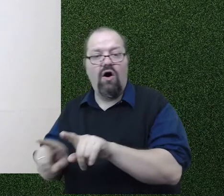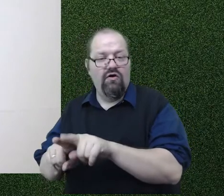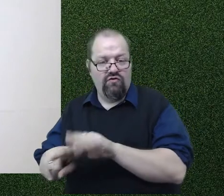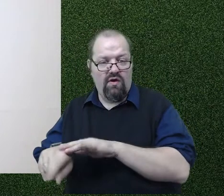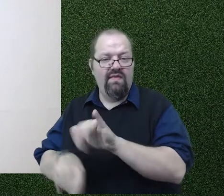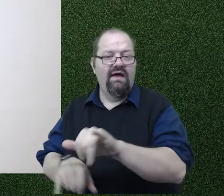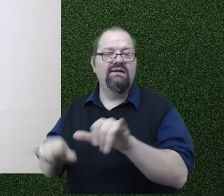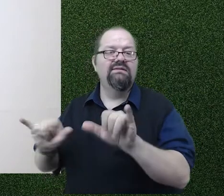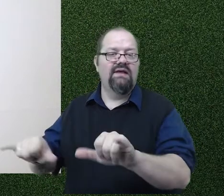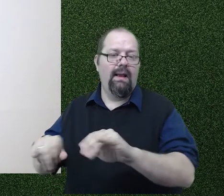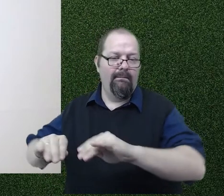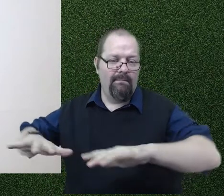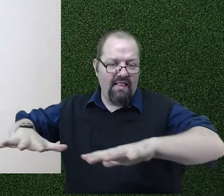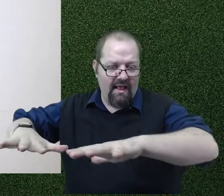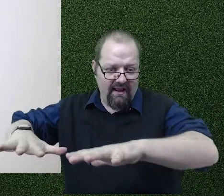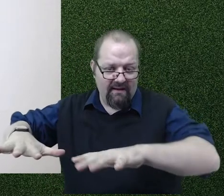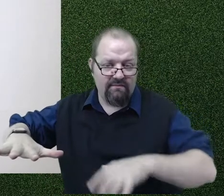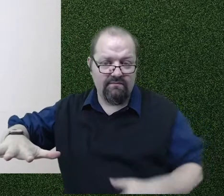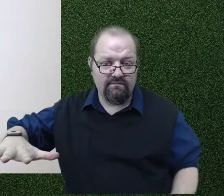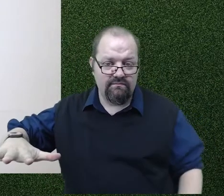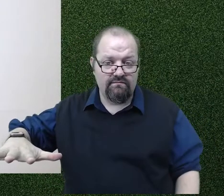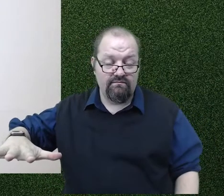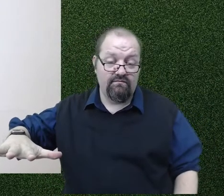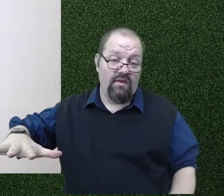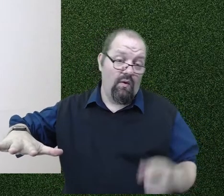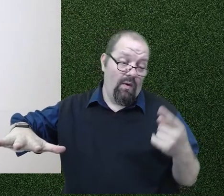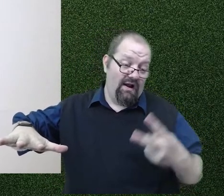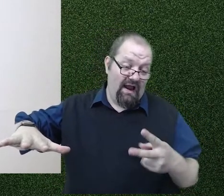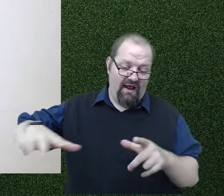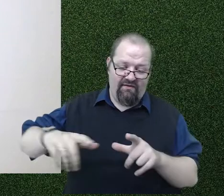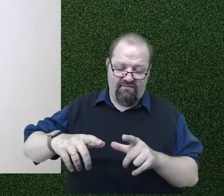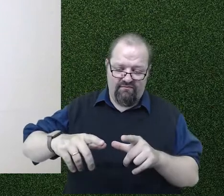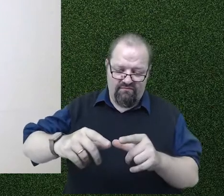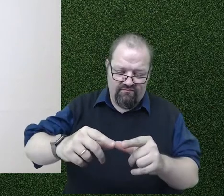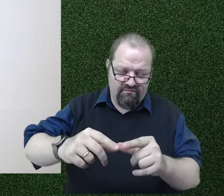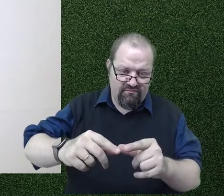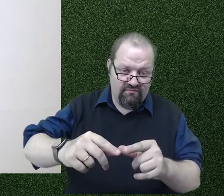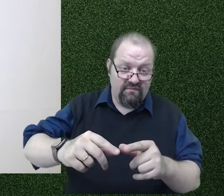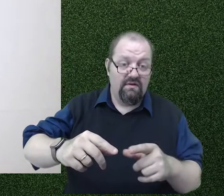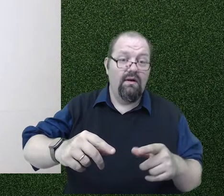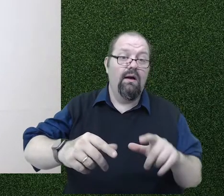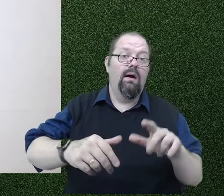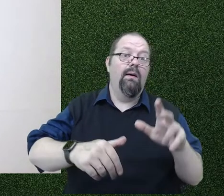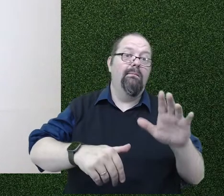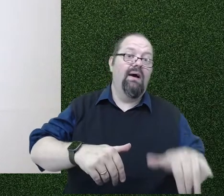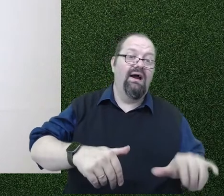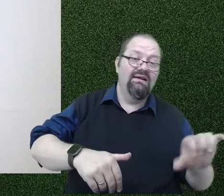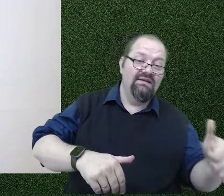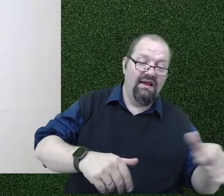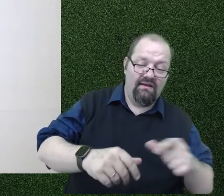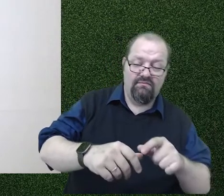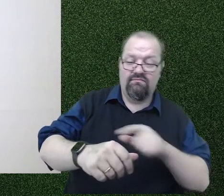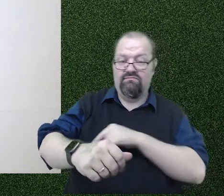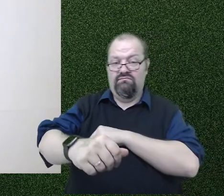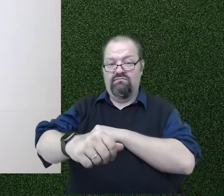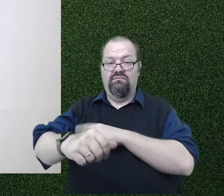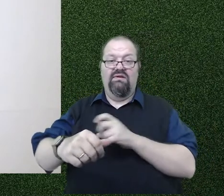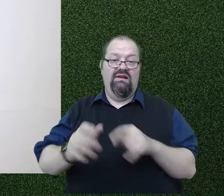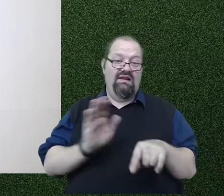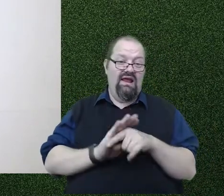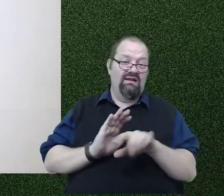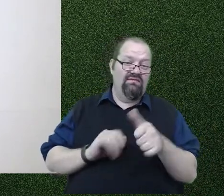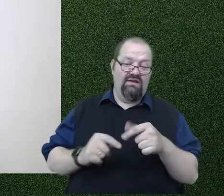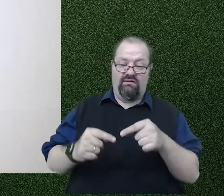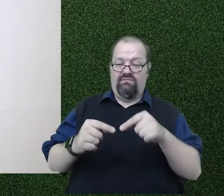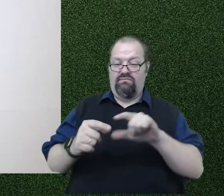multiply u by 1/2, and it's going to be smaller. I can multiply u by 10, it's going to be larger. Negative 10, it's going to be 10